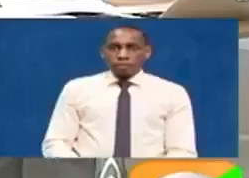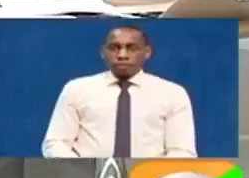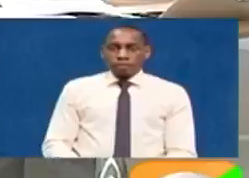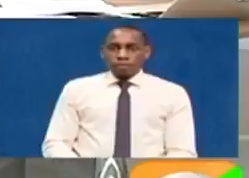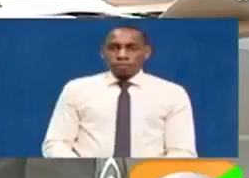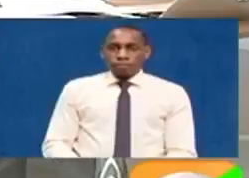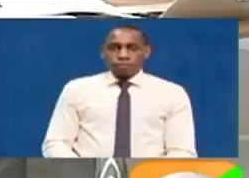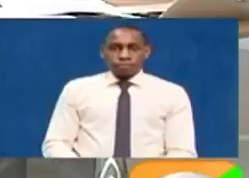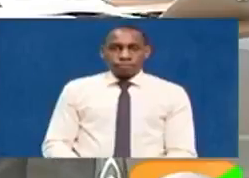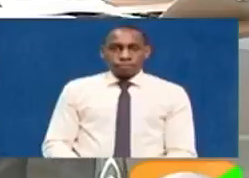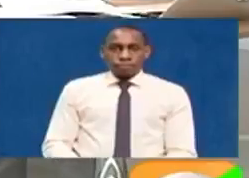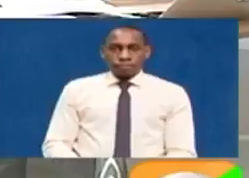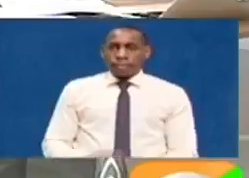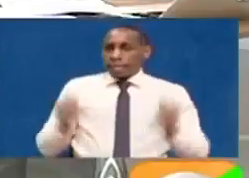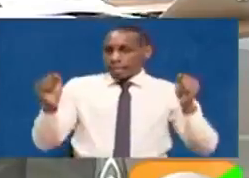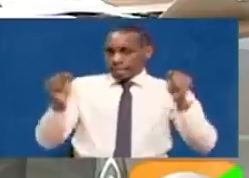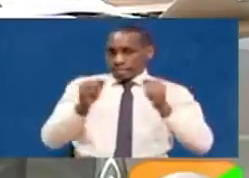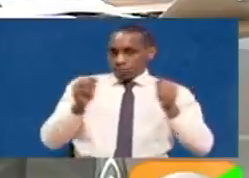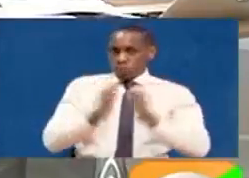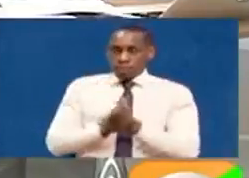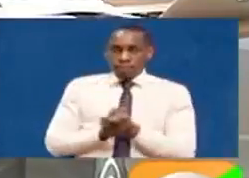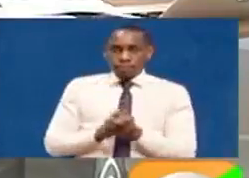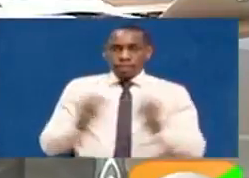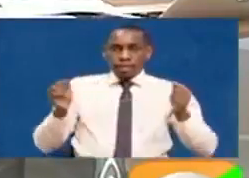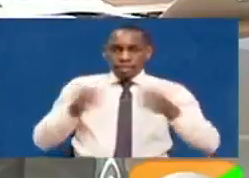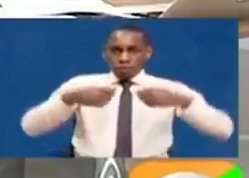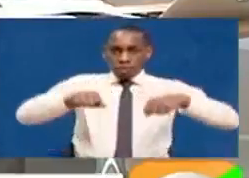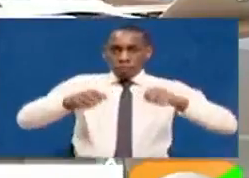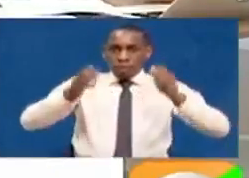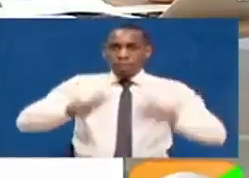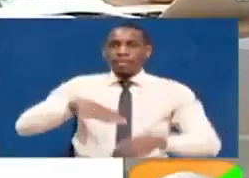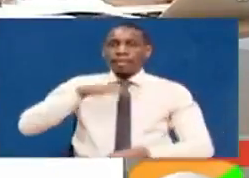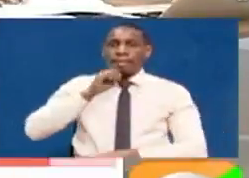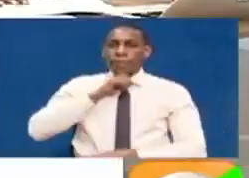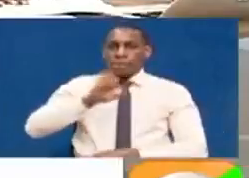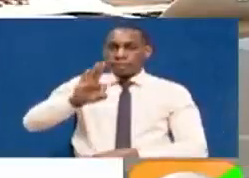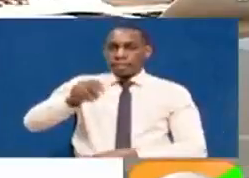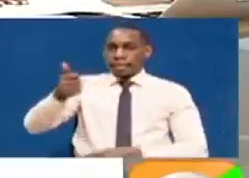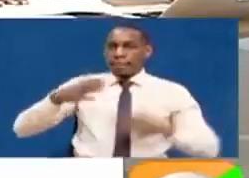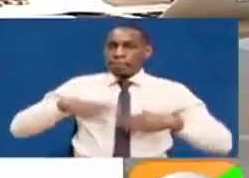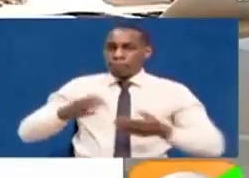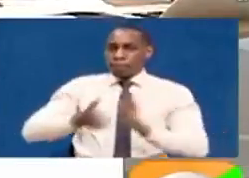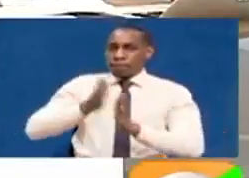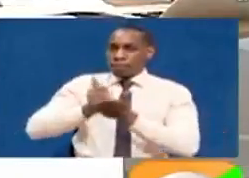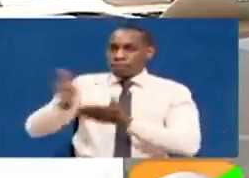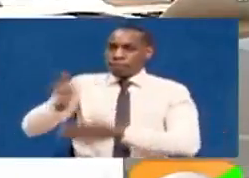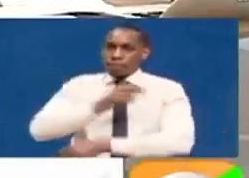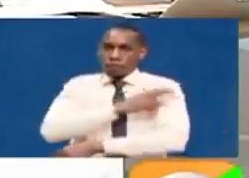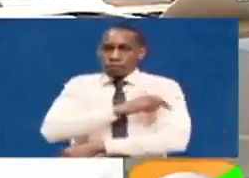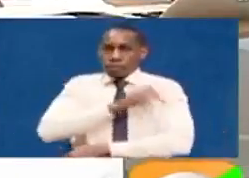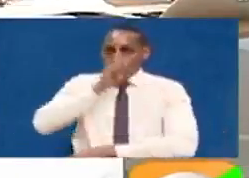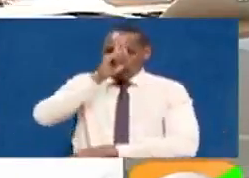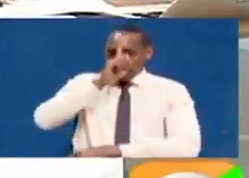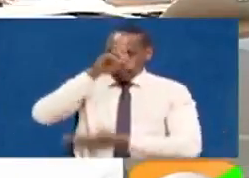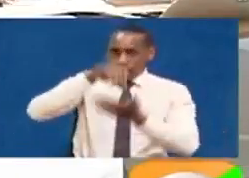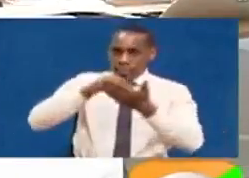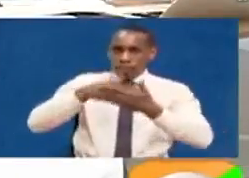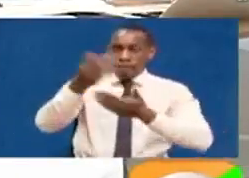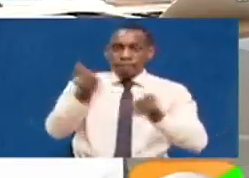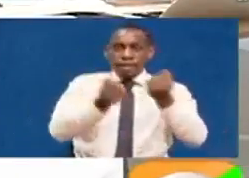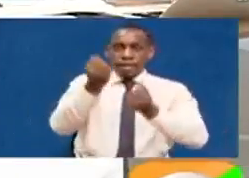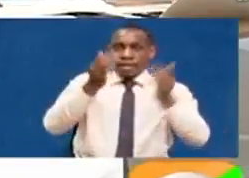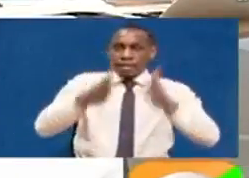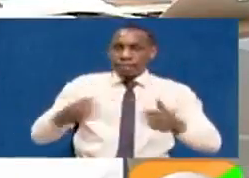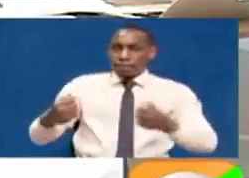For bad news, and now to Nanyuki, where a Boda operator died while three others were rushed to hospital in critical condition after a